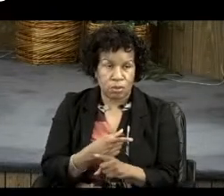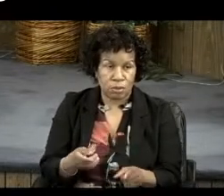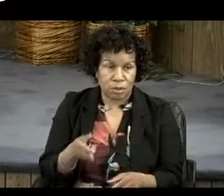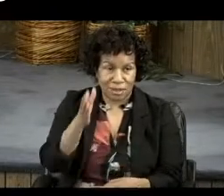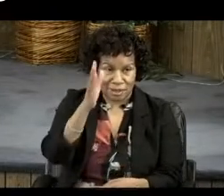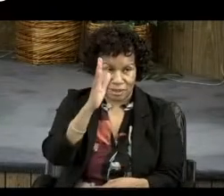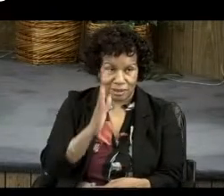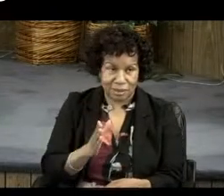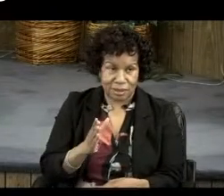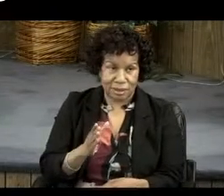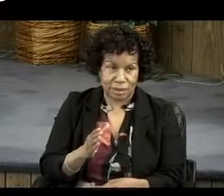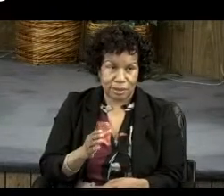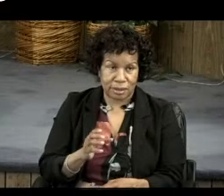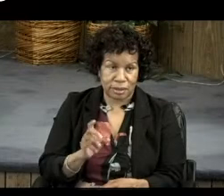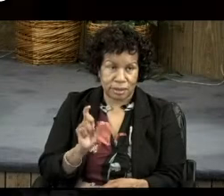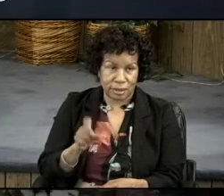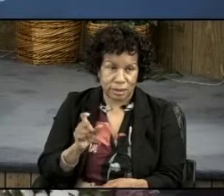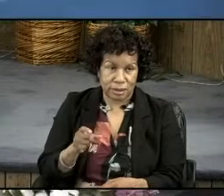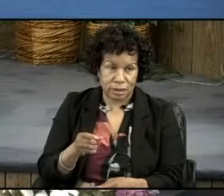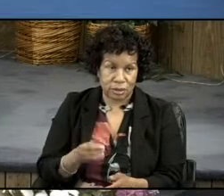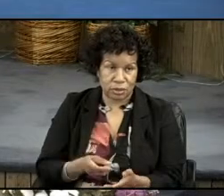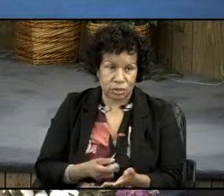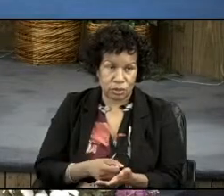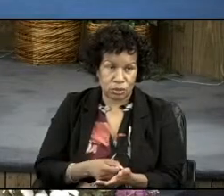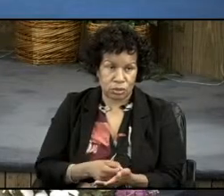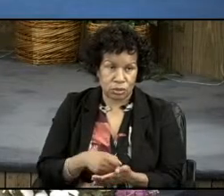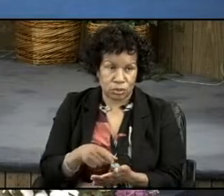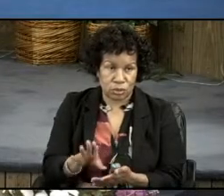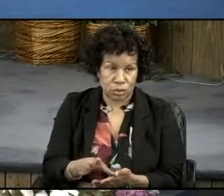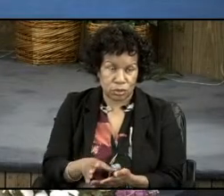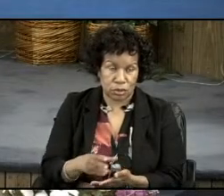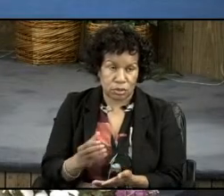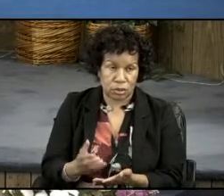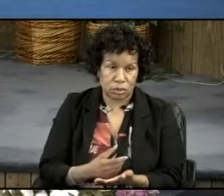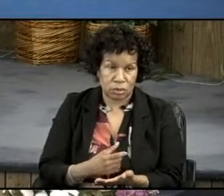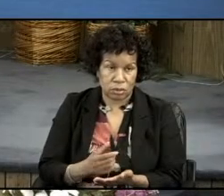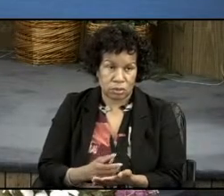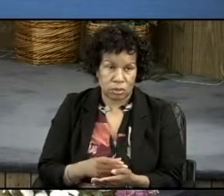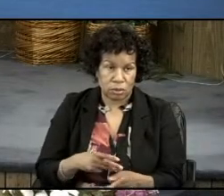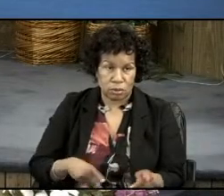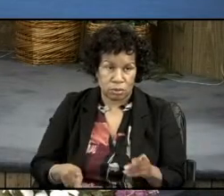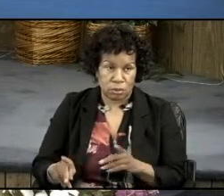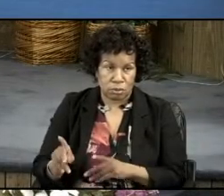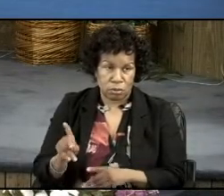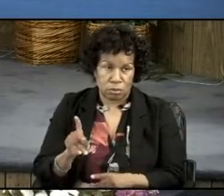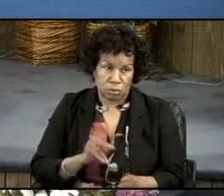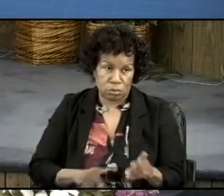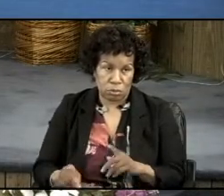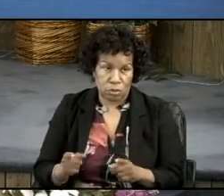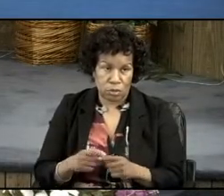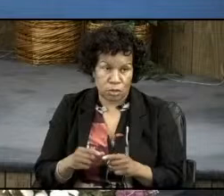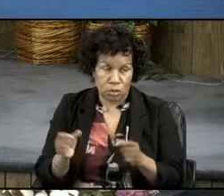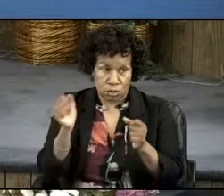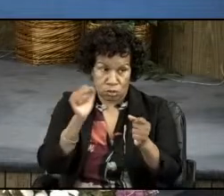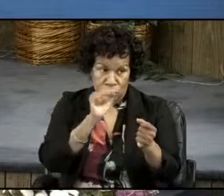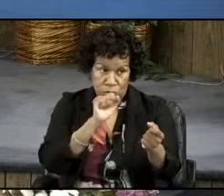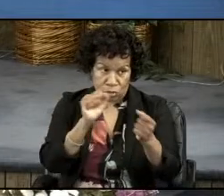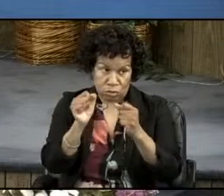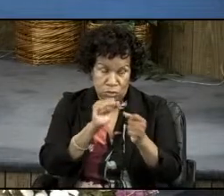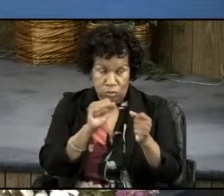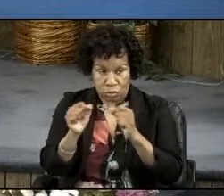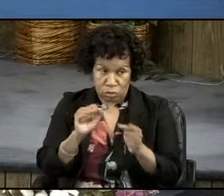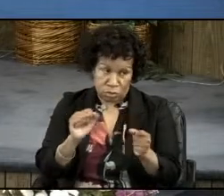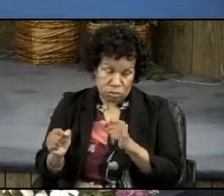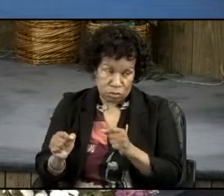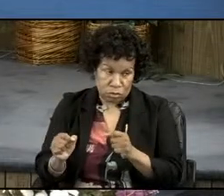was a whole army out there and nobody wanted to fight. Do you know that your giant,